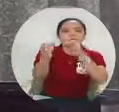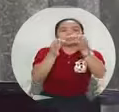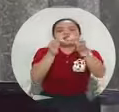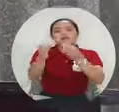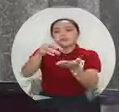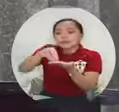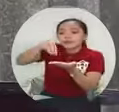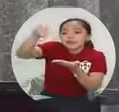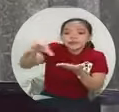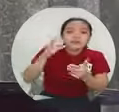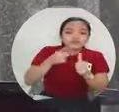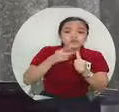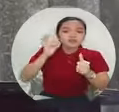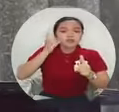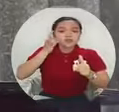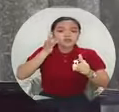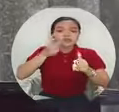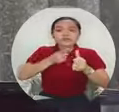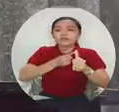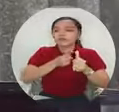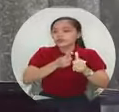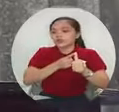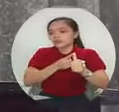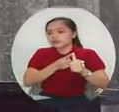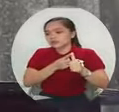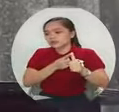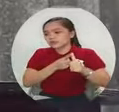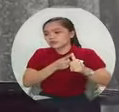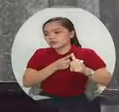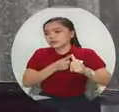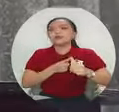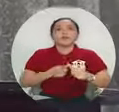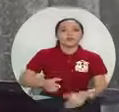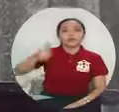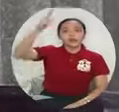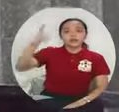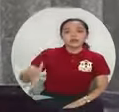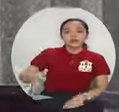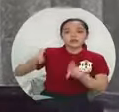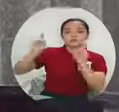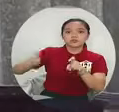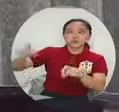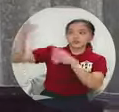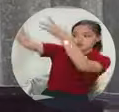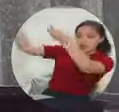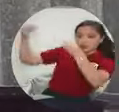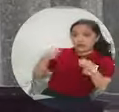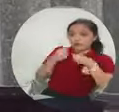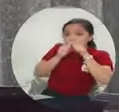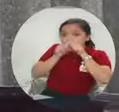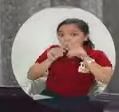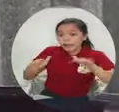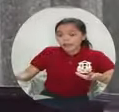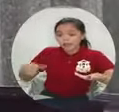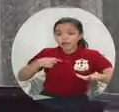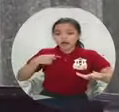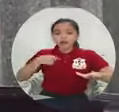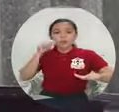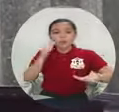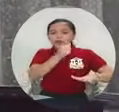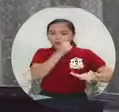first fruit giving is associated, it is in bracket with the tithes. Whenever God requires God's people to bring the tithes,